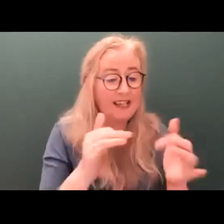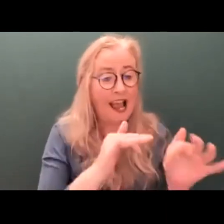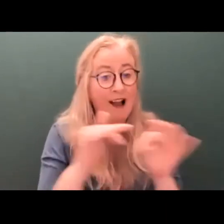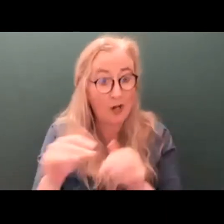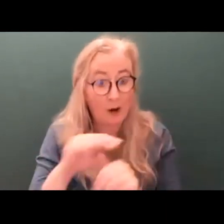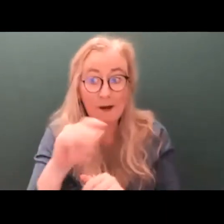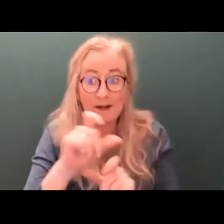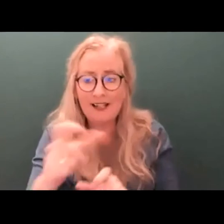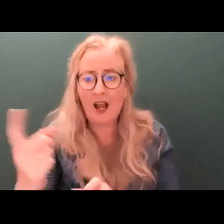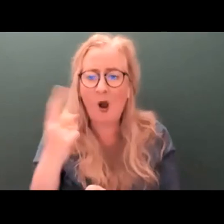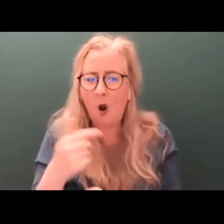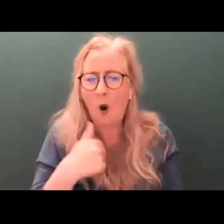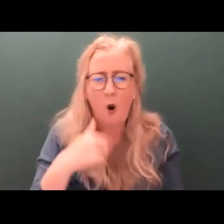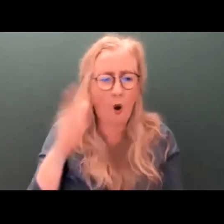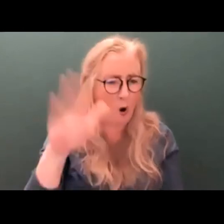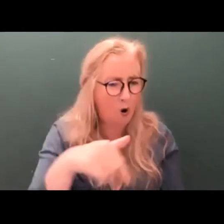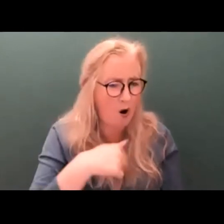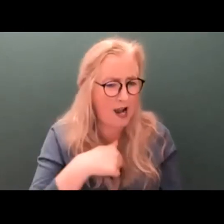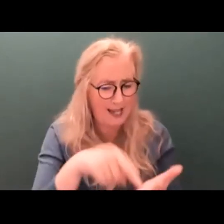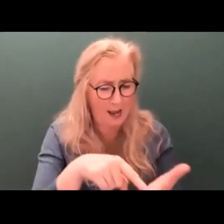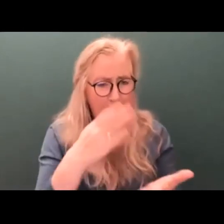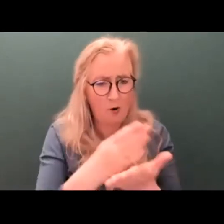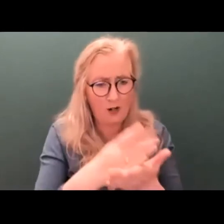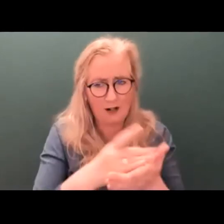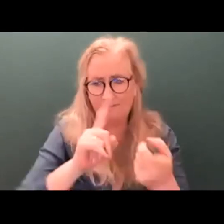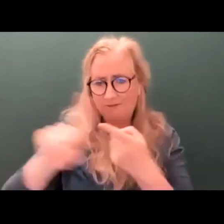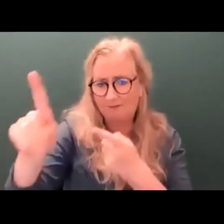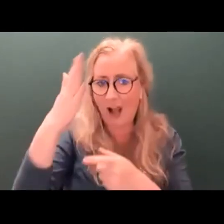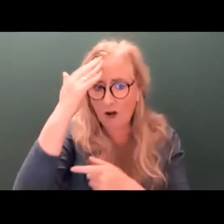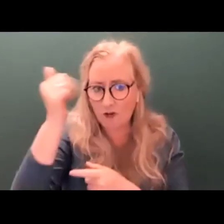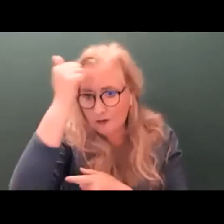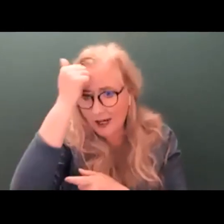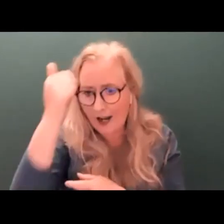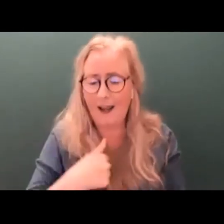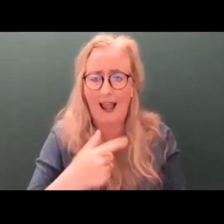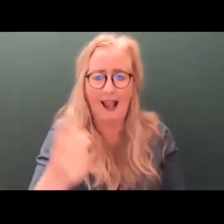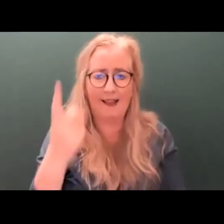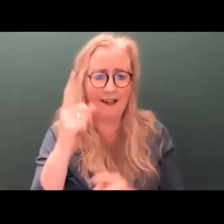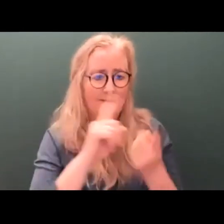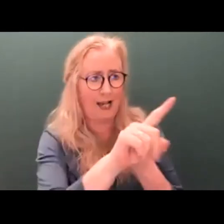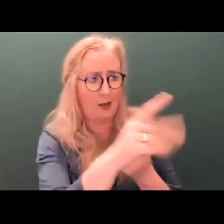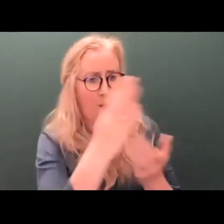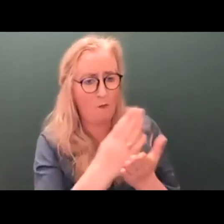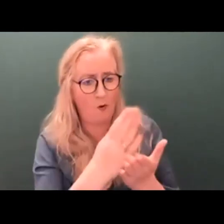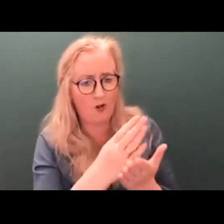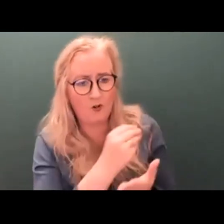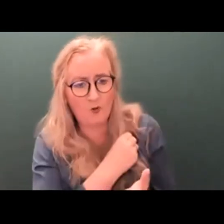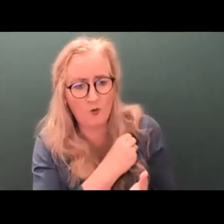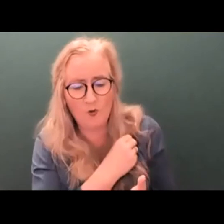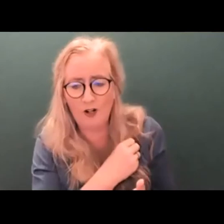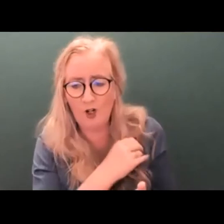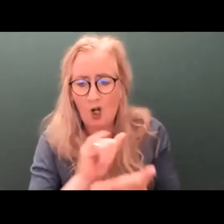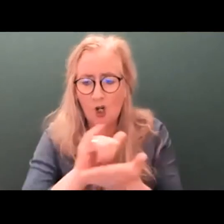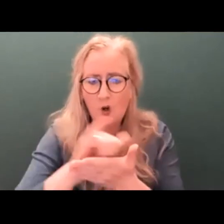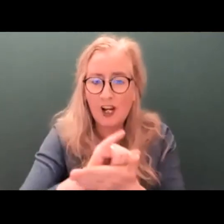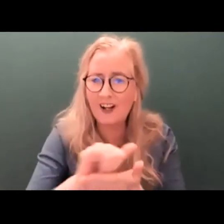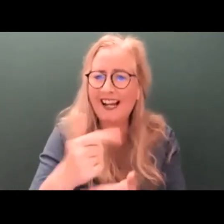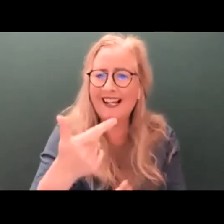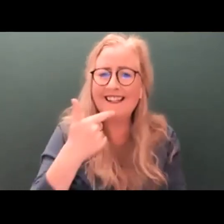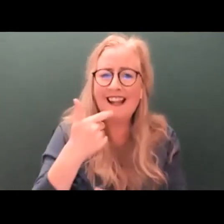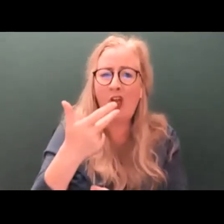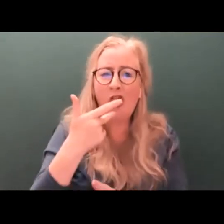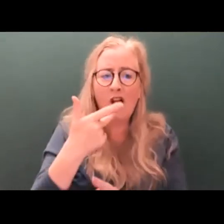I sent that book to people in Australia. sent that book to people in New York, second, third generation people who